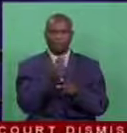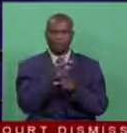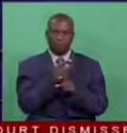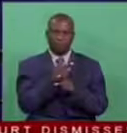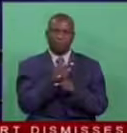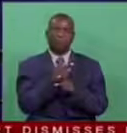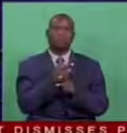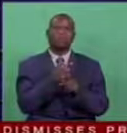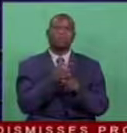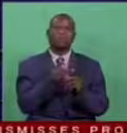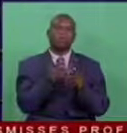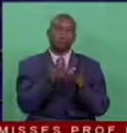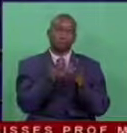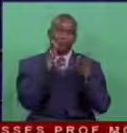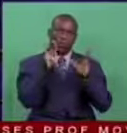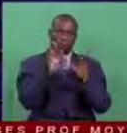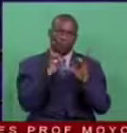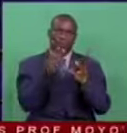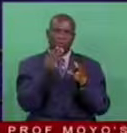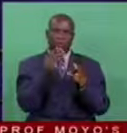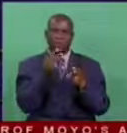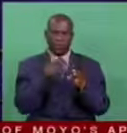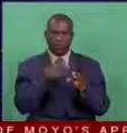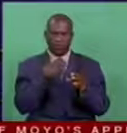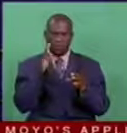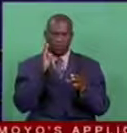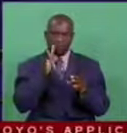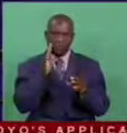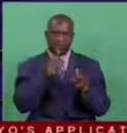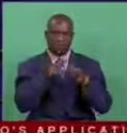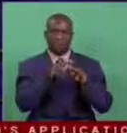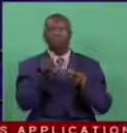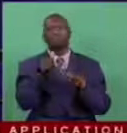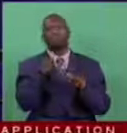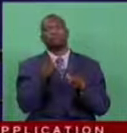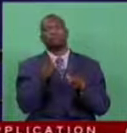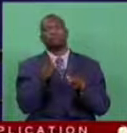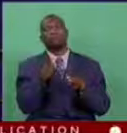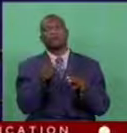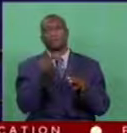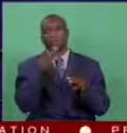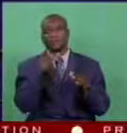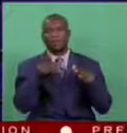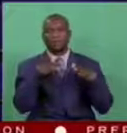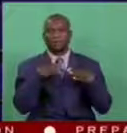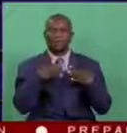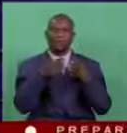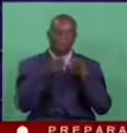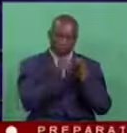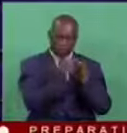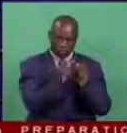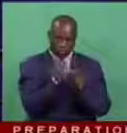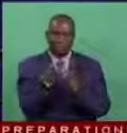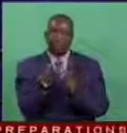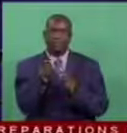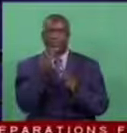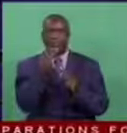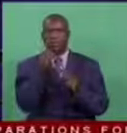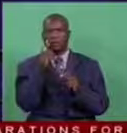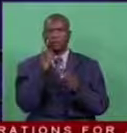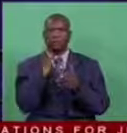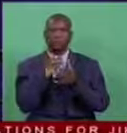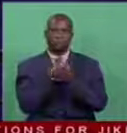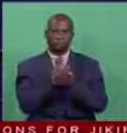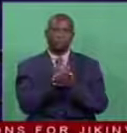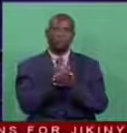there is no conflict, let's sustain peace. So this is really the essence of the message. Let's give solidarity with those who are in